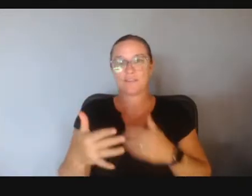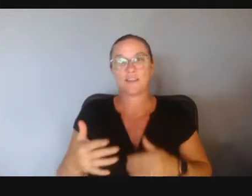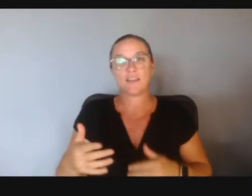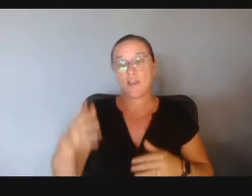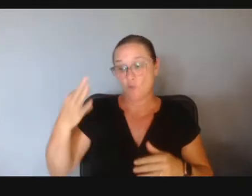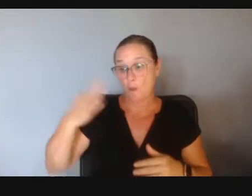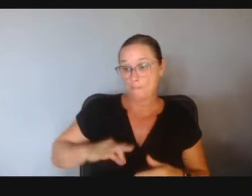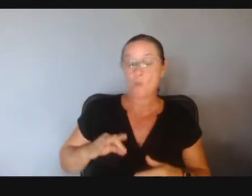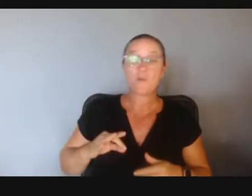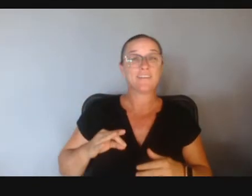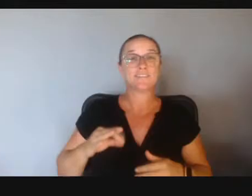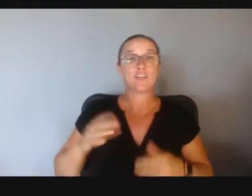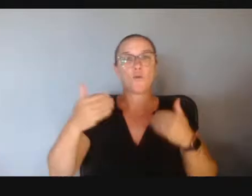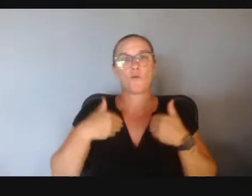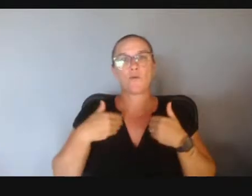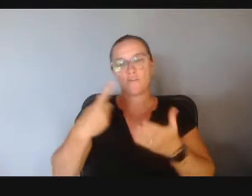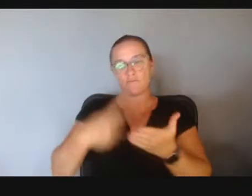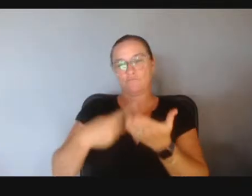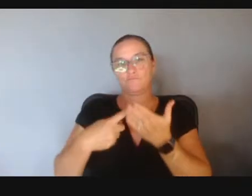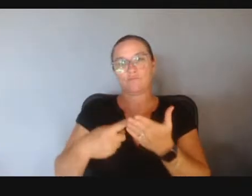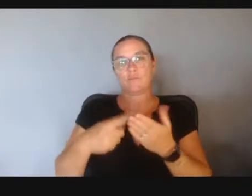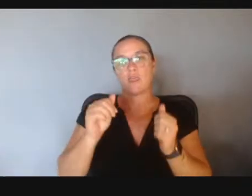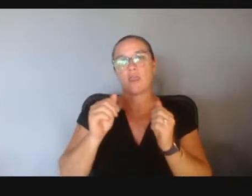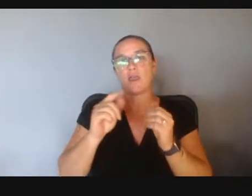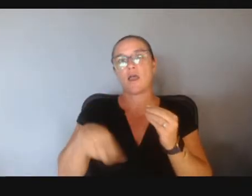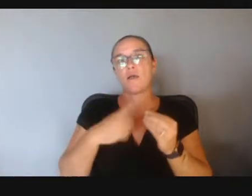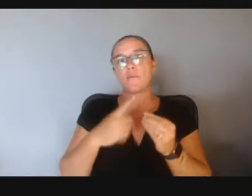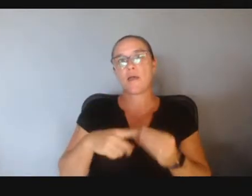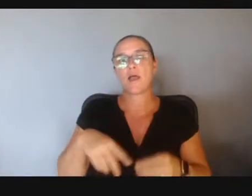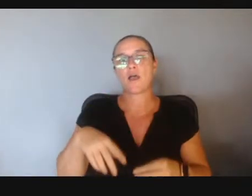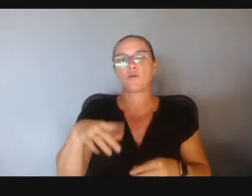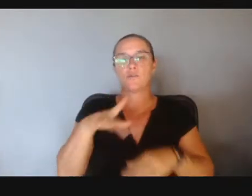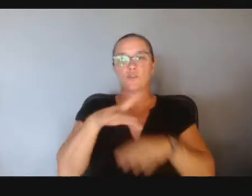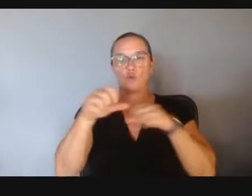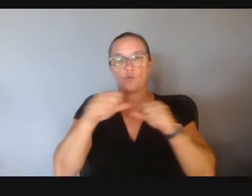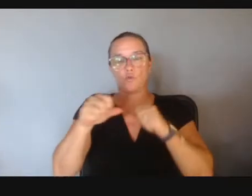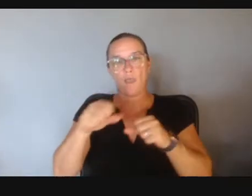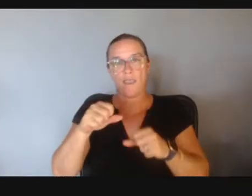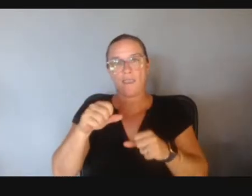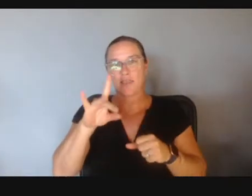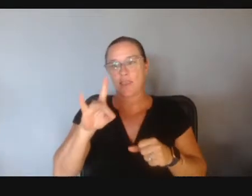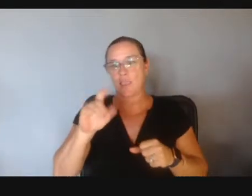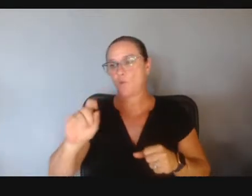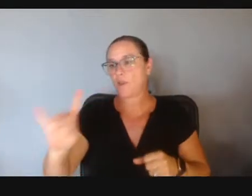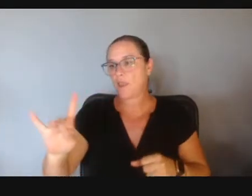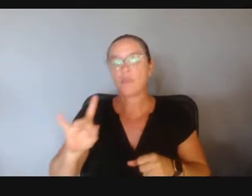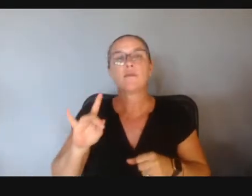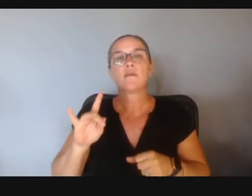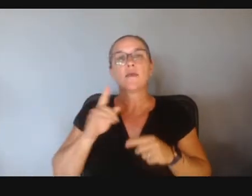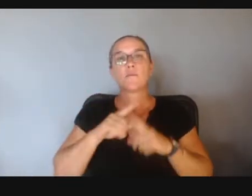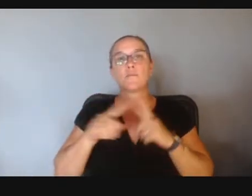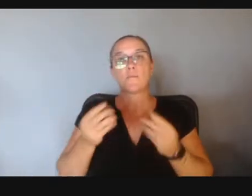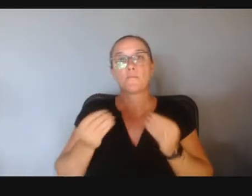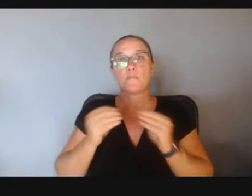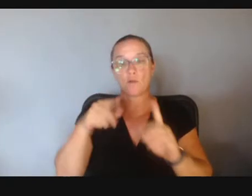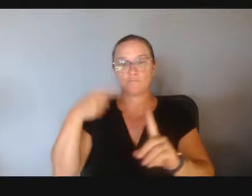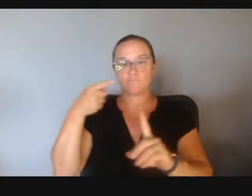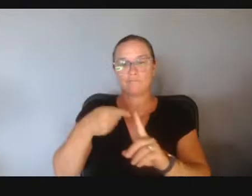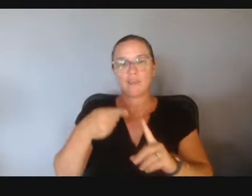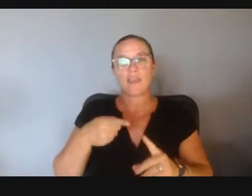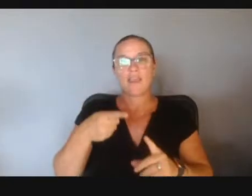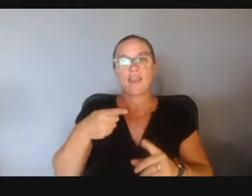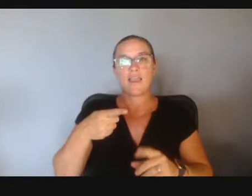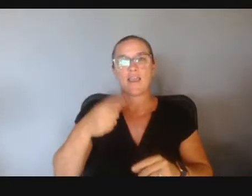discussion about the Kamchatka magnitude 8.8, but more specifically, about the fake AI